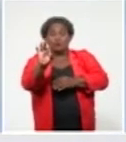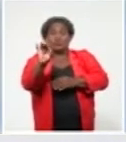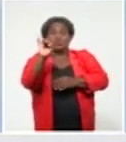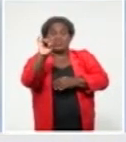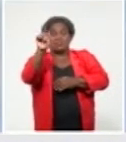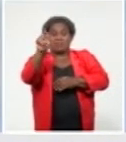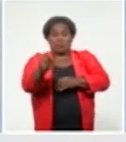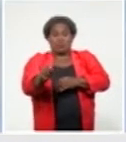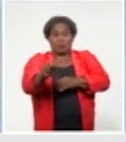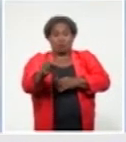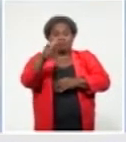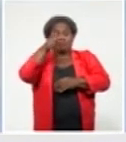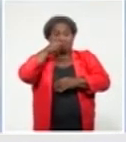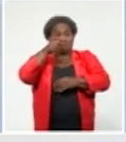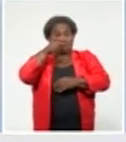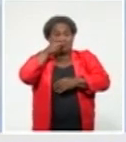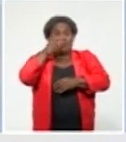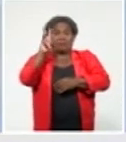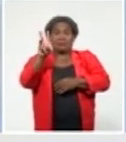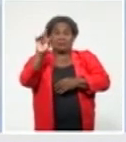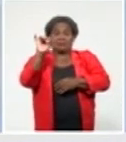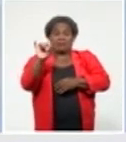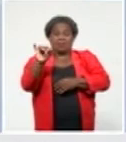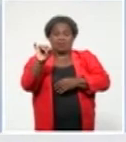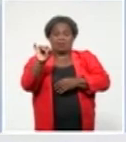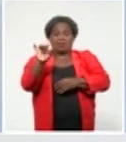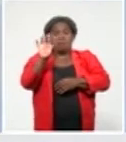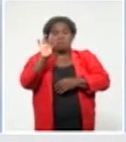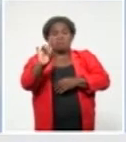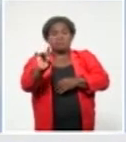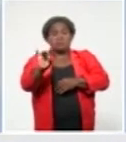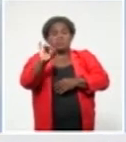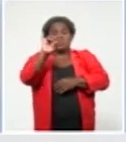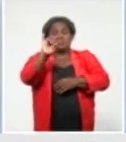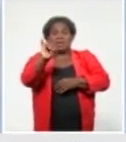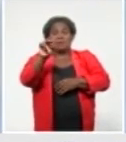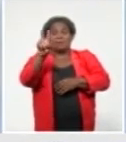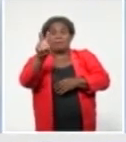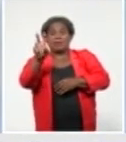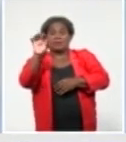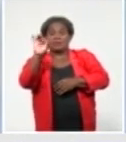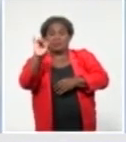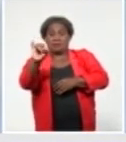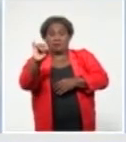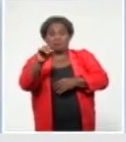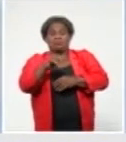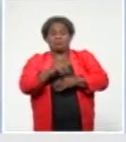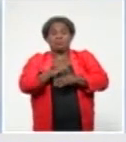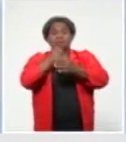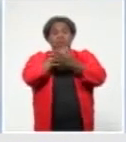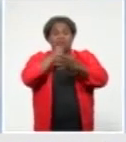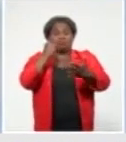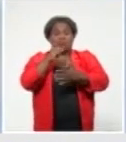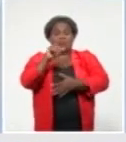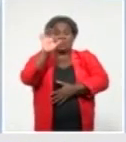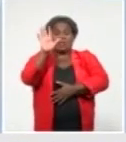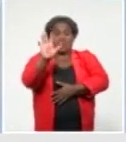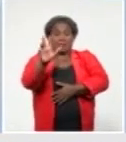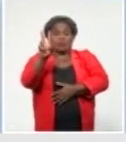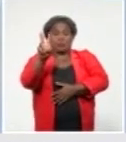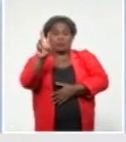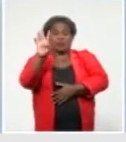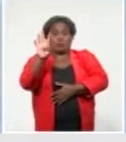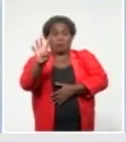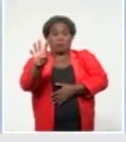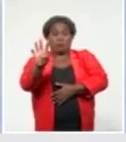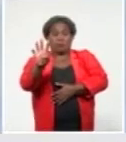reports today 1,186 hospitalized patients, 36 under medical supervision,